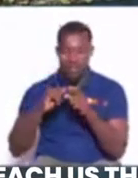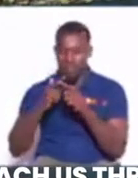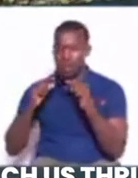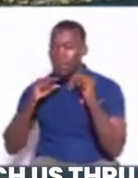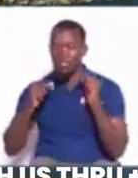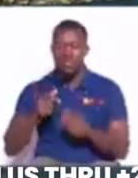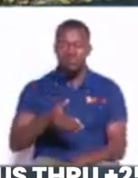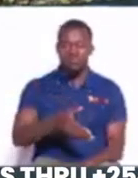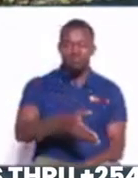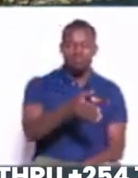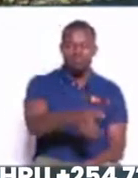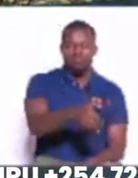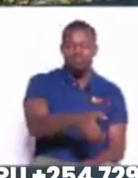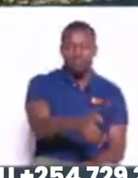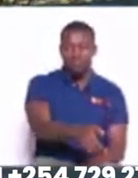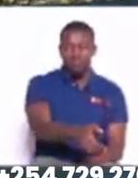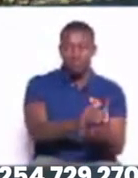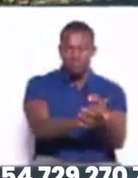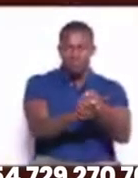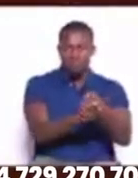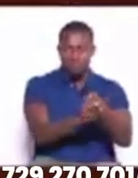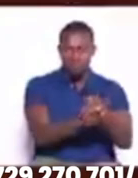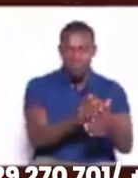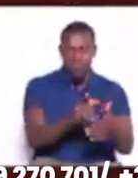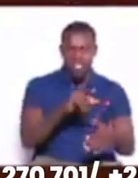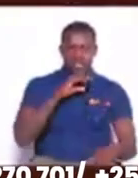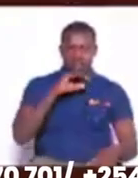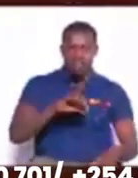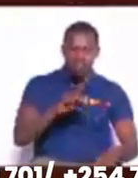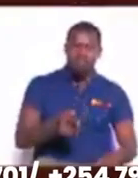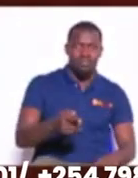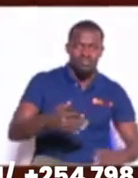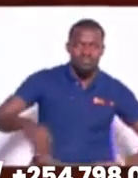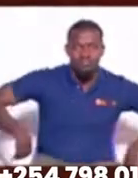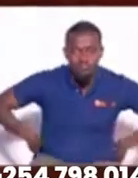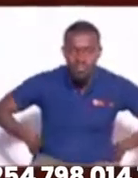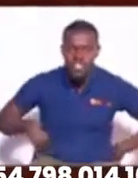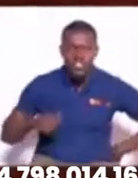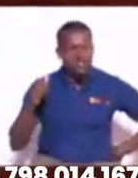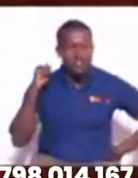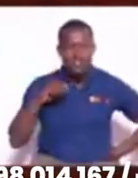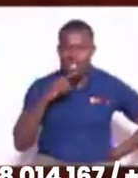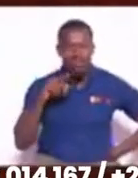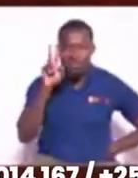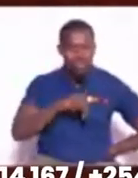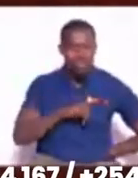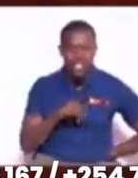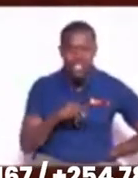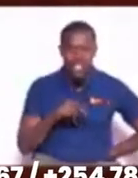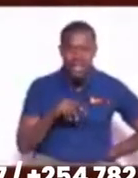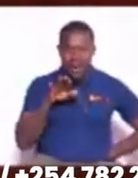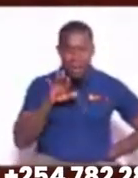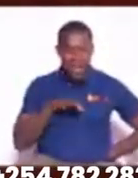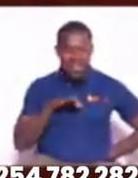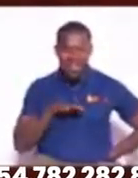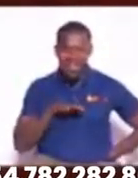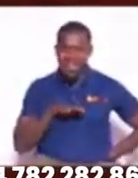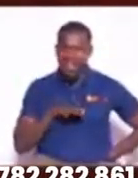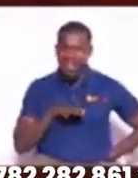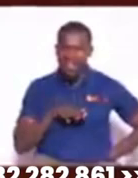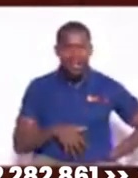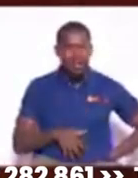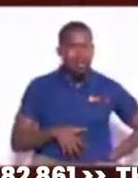out his hand to shake the boy's hand. The boy went like this. He took his hands, he put them behind his back. The mother was very